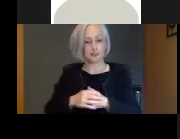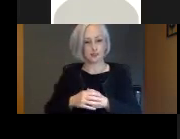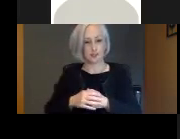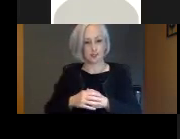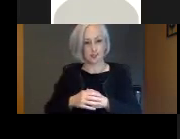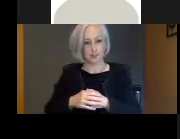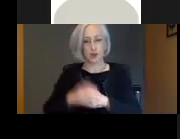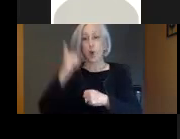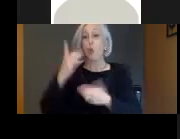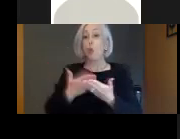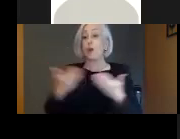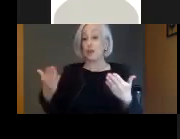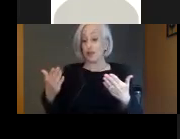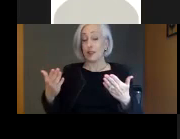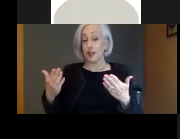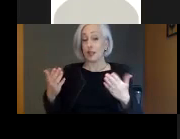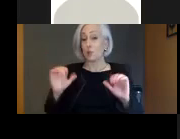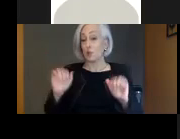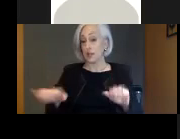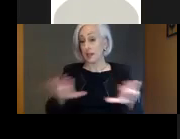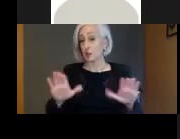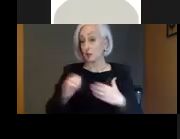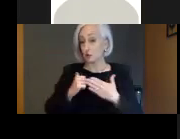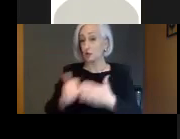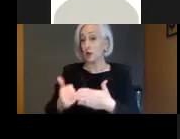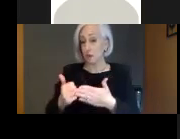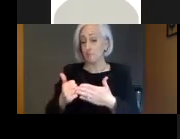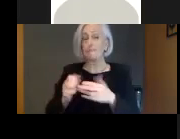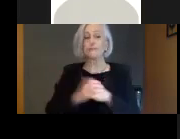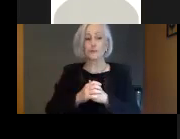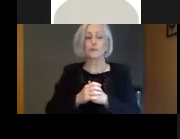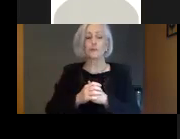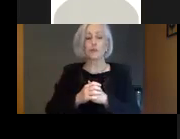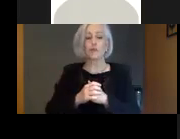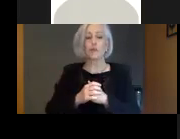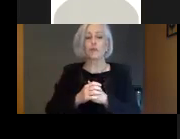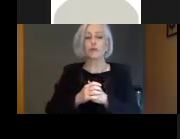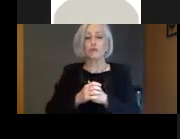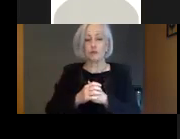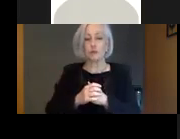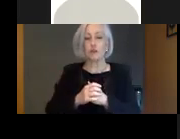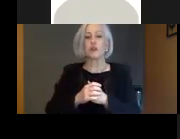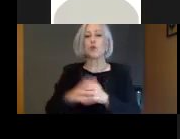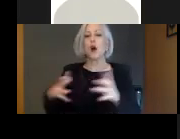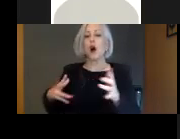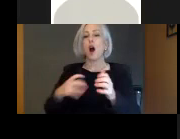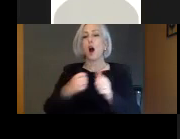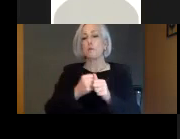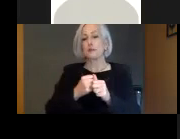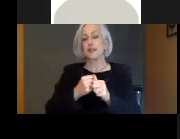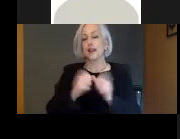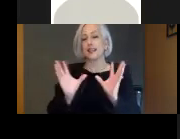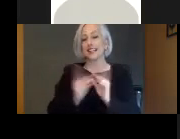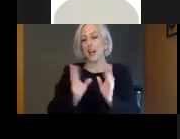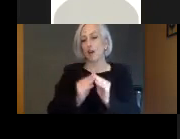One of the things too, I think we can help, and we have helped, was that there's an update anesthesia conference